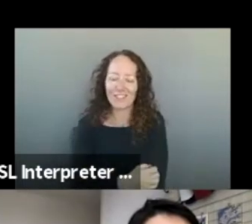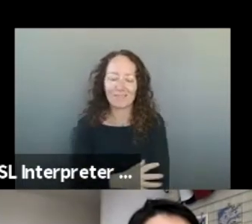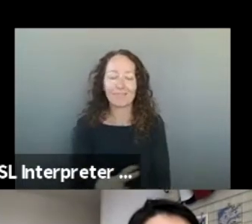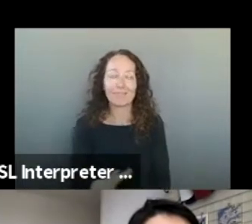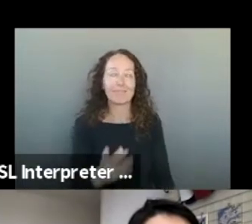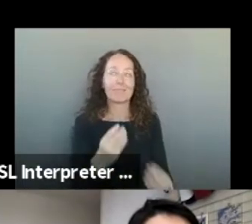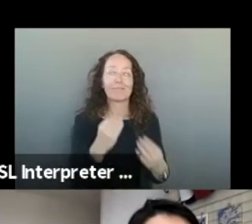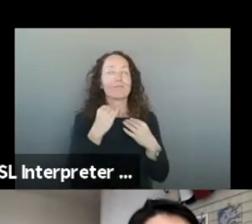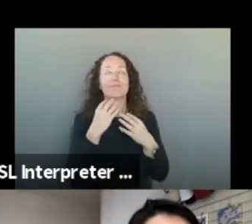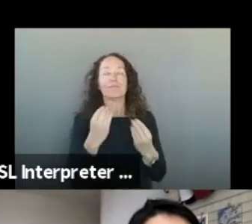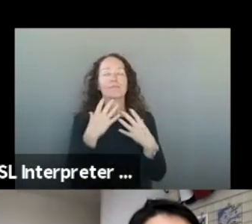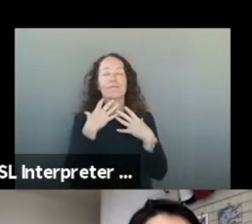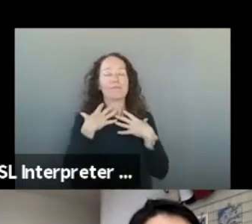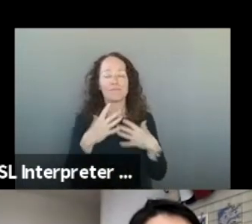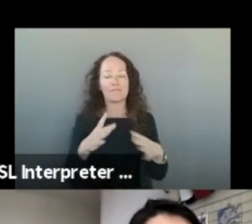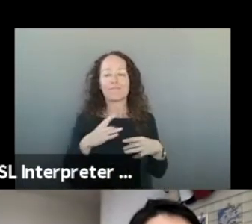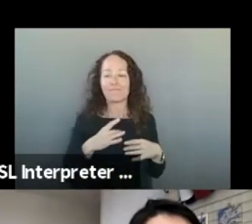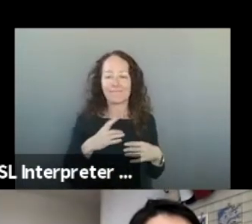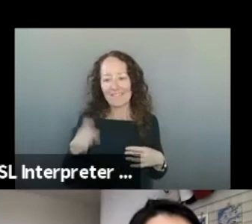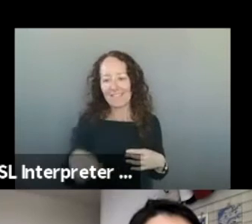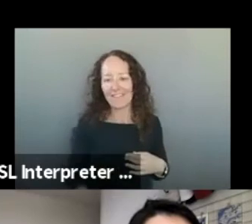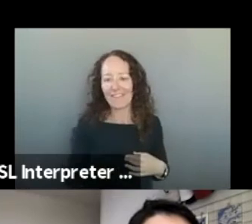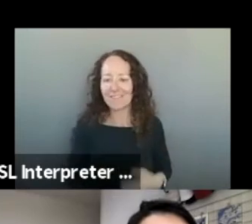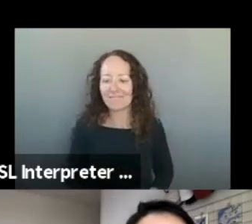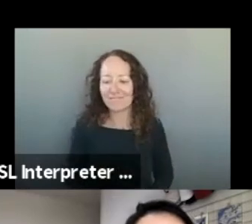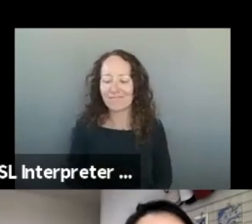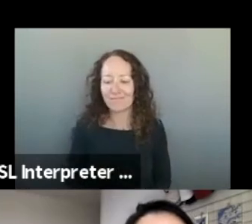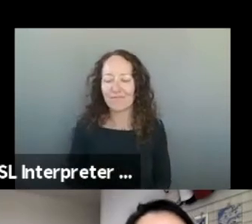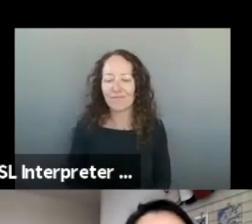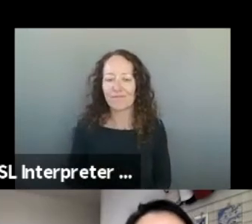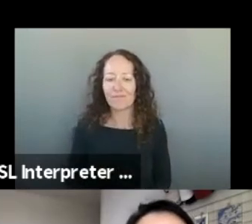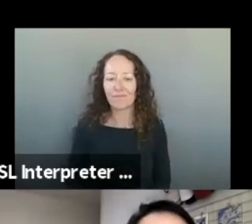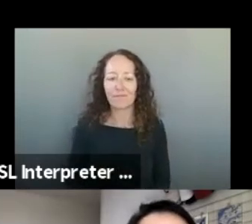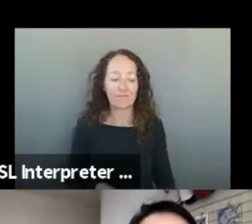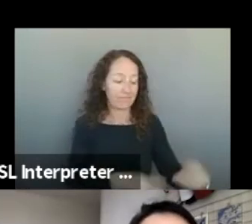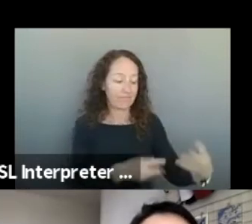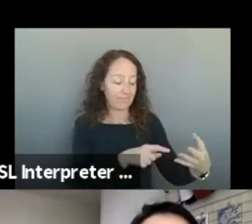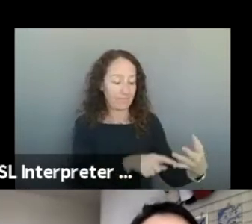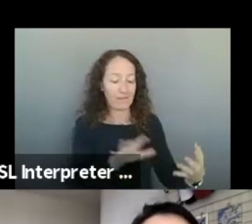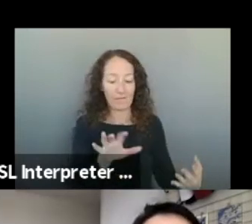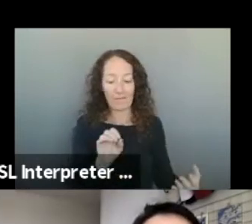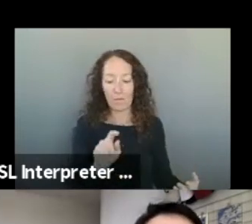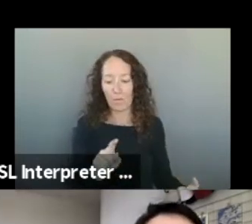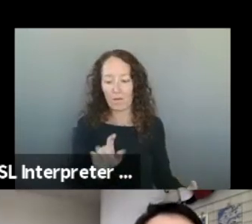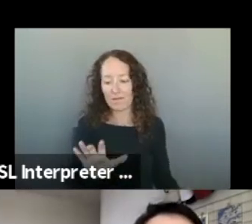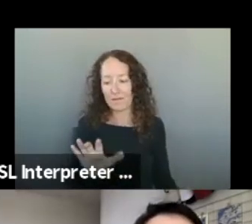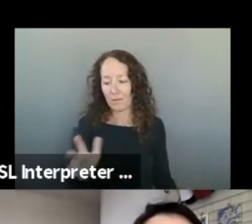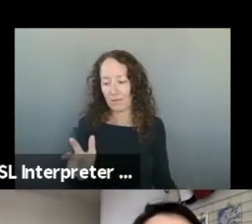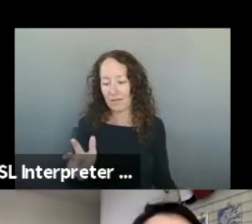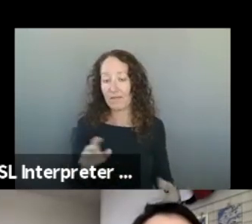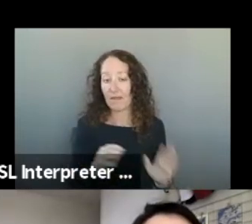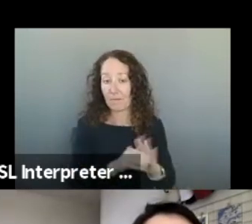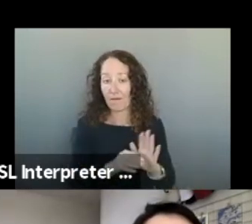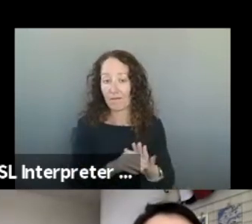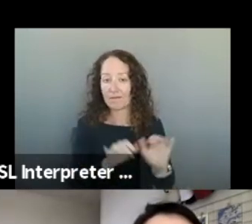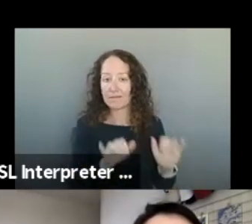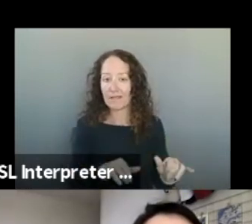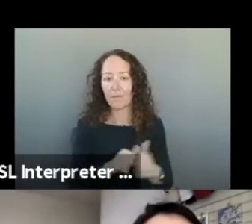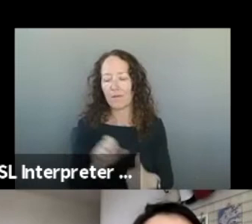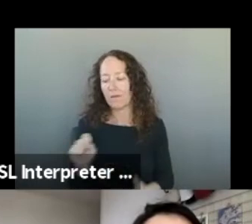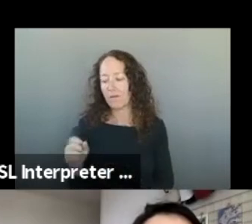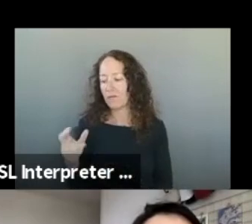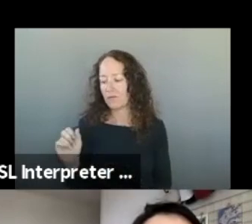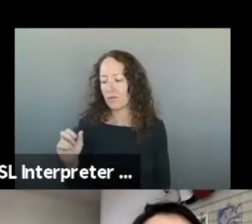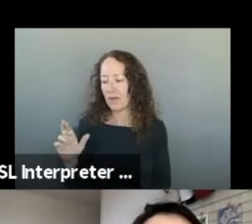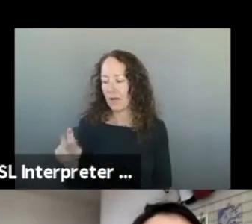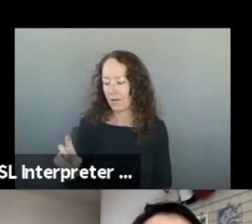know, reflected upon this that was said in the chat. And it was like, you know, the 501c3 model is, you know, the same model as the sharecropping model. Right.